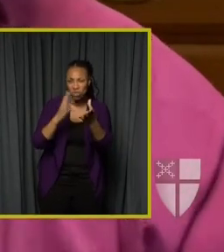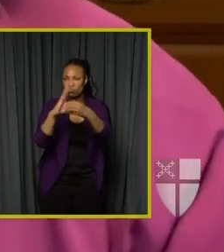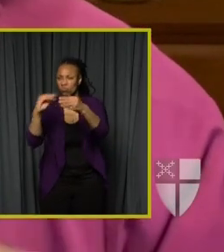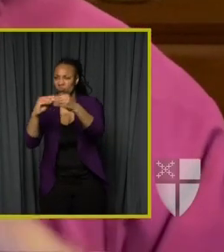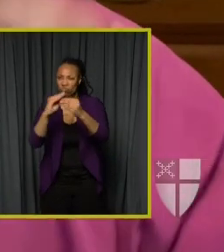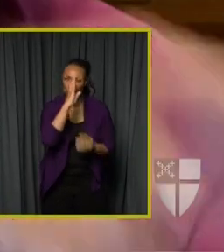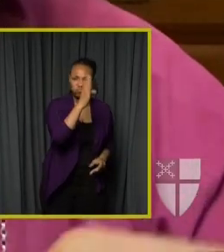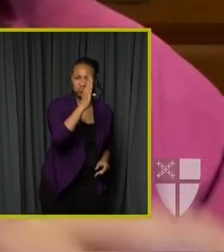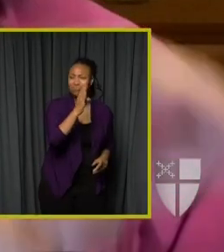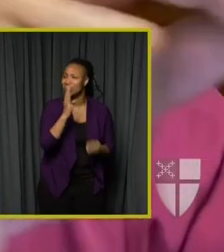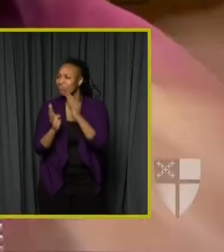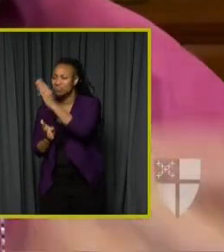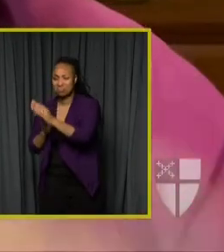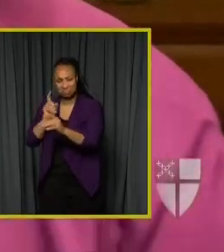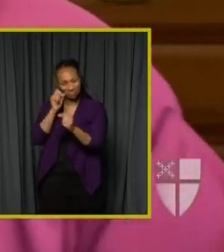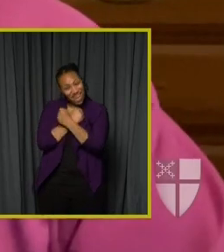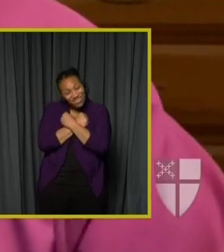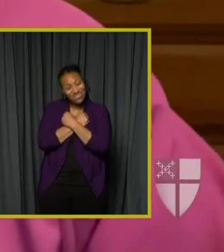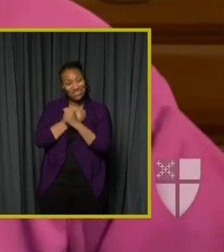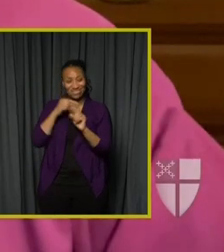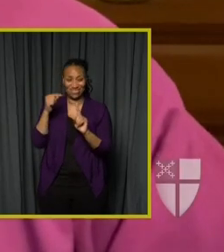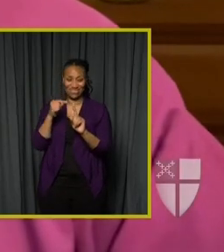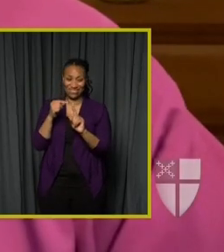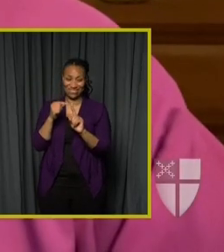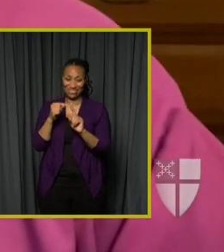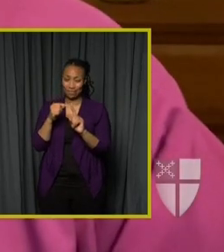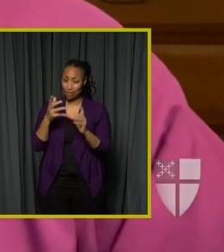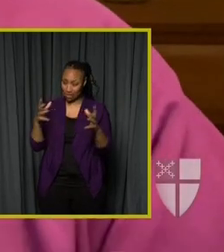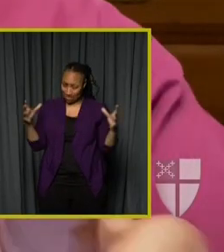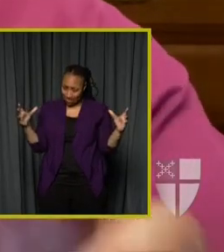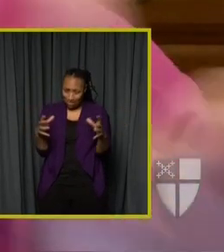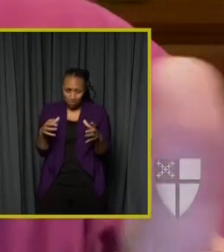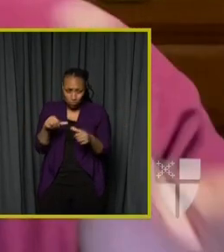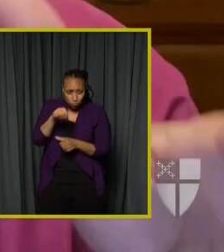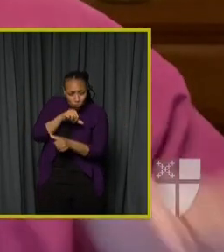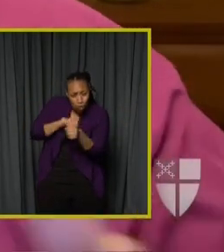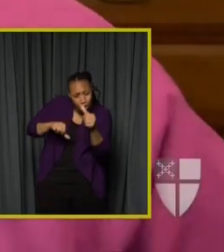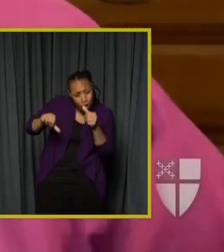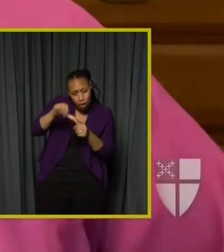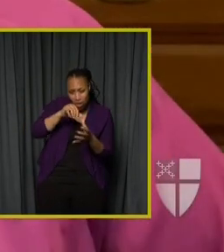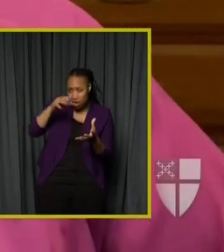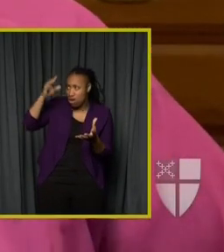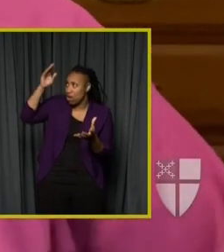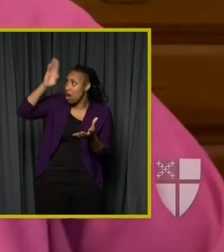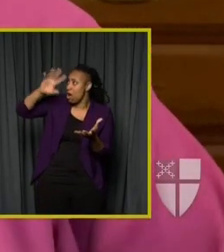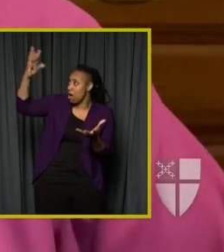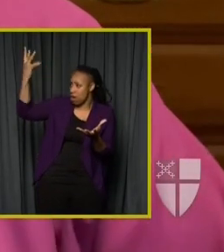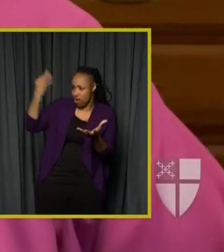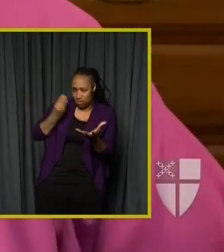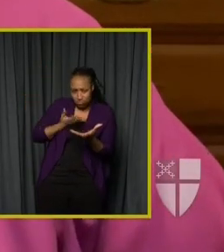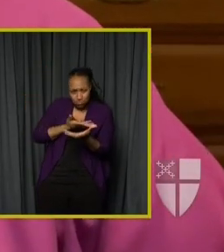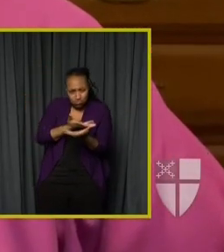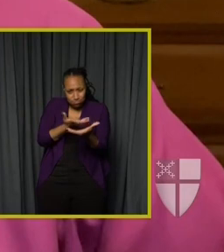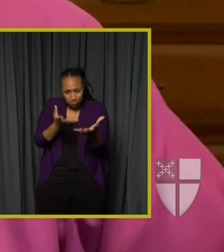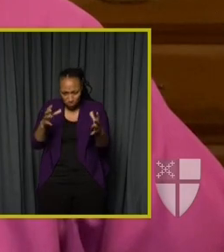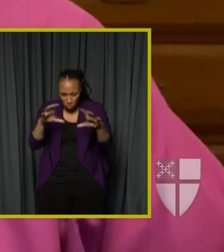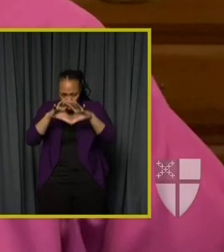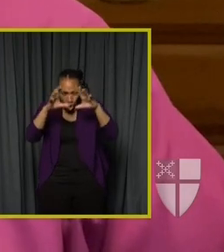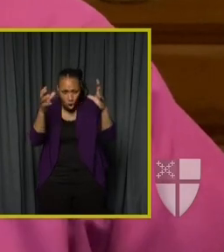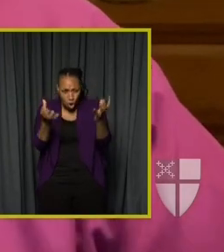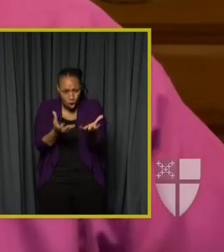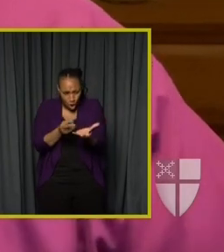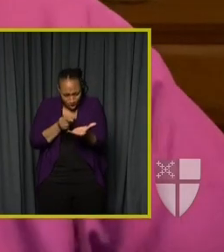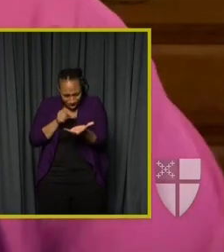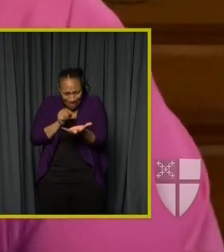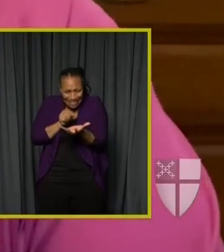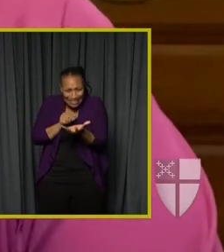Because we love our fellow human children of God. Because we love this creation that God has given us.